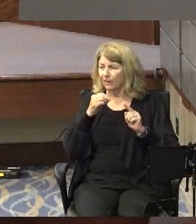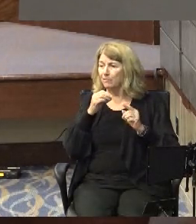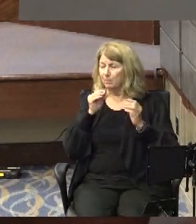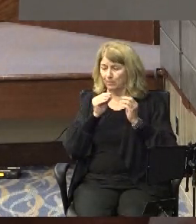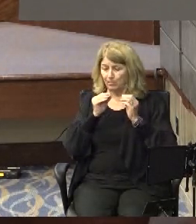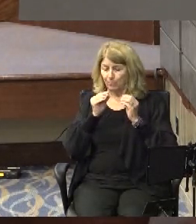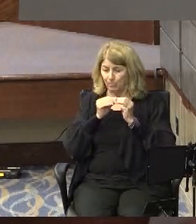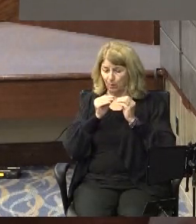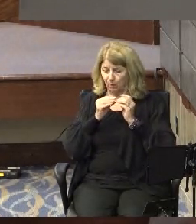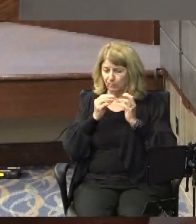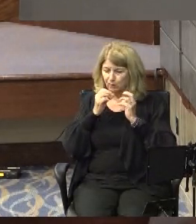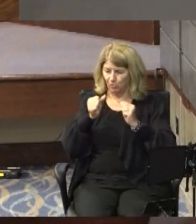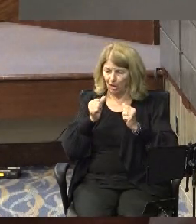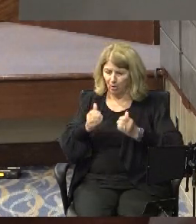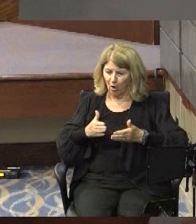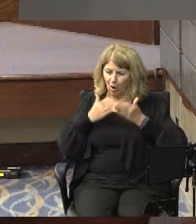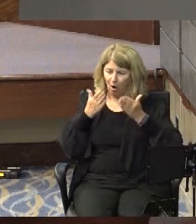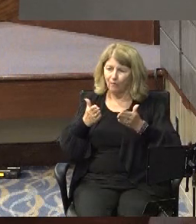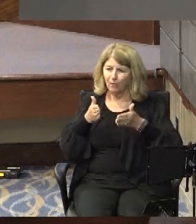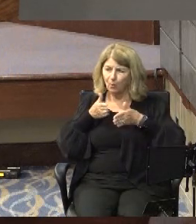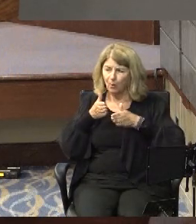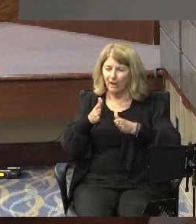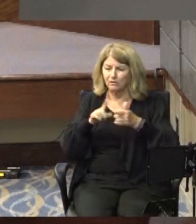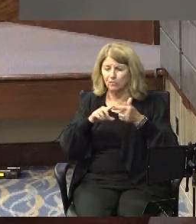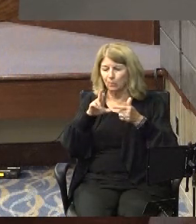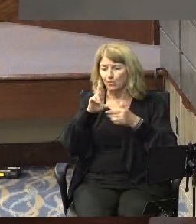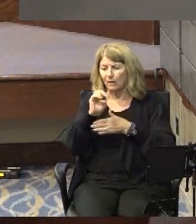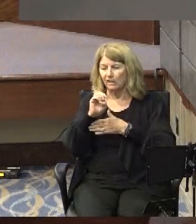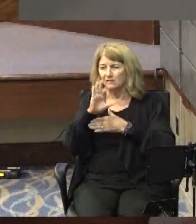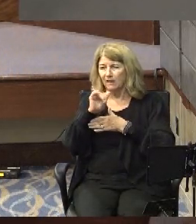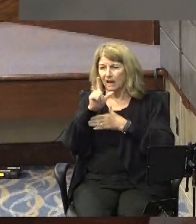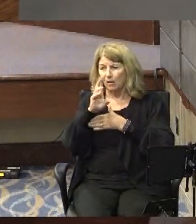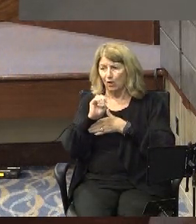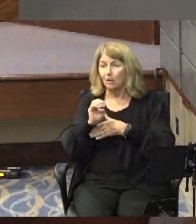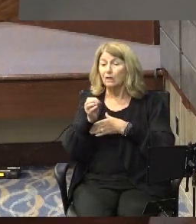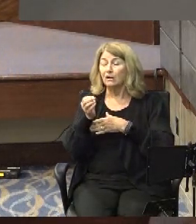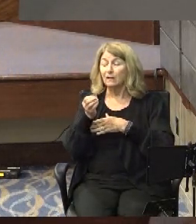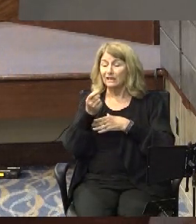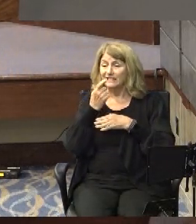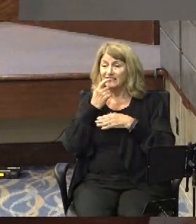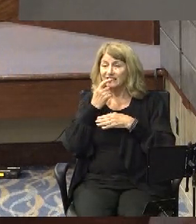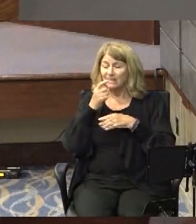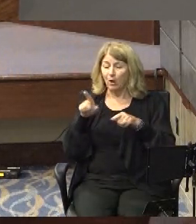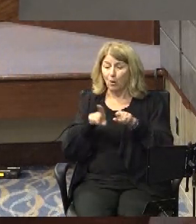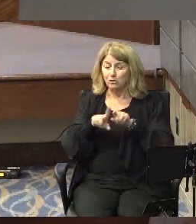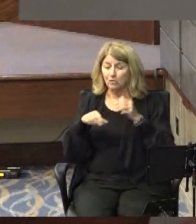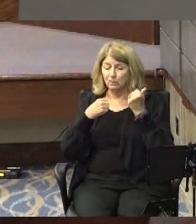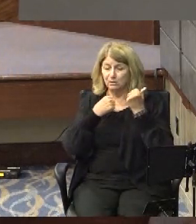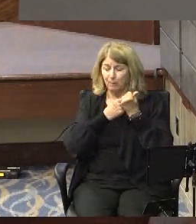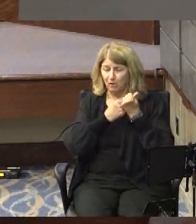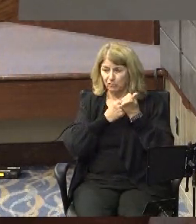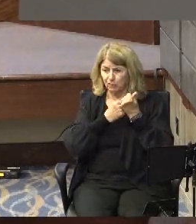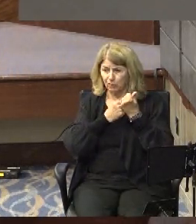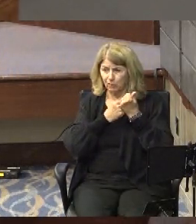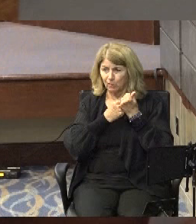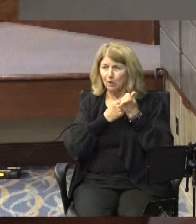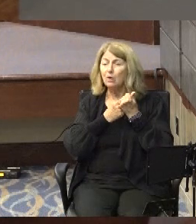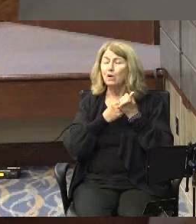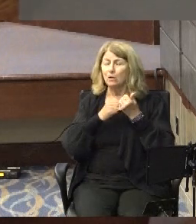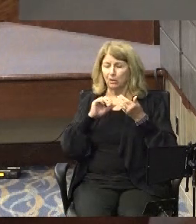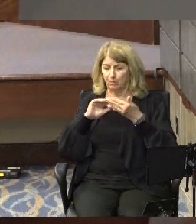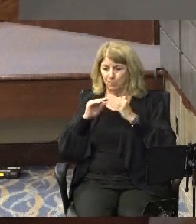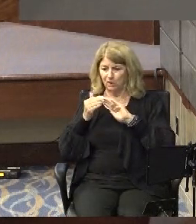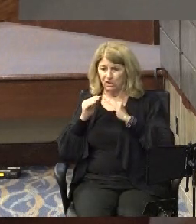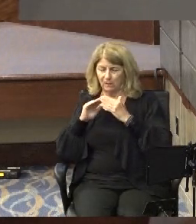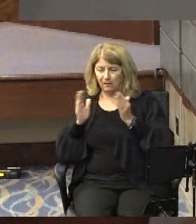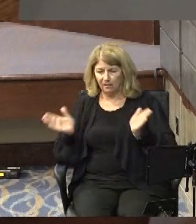offering new ways to recycle glass. The city also is a sponsor of the Green Communities Initiative, which